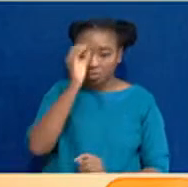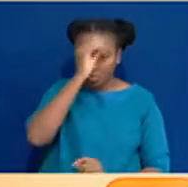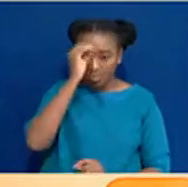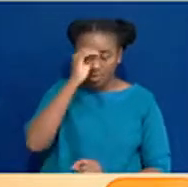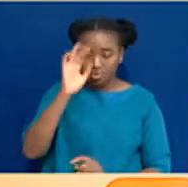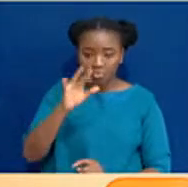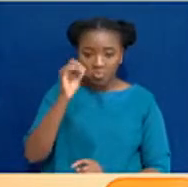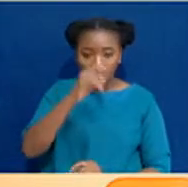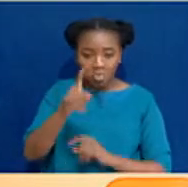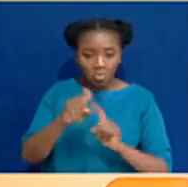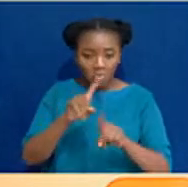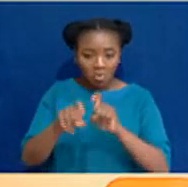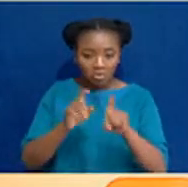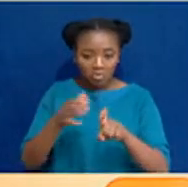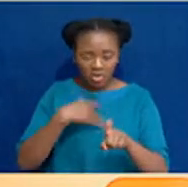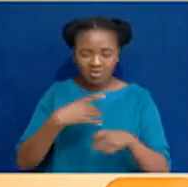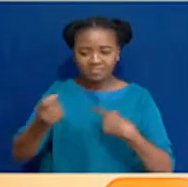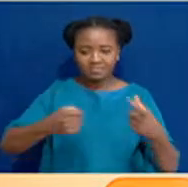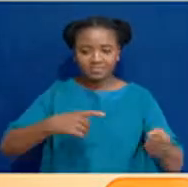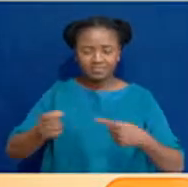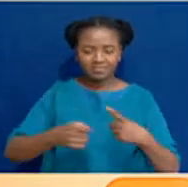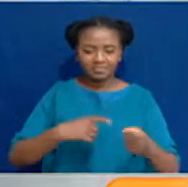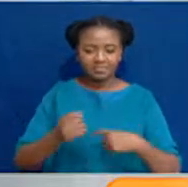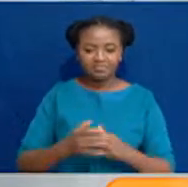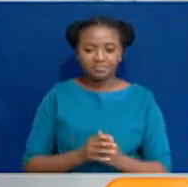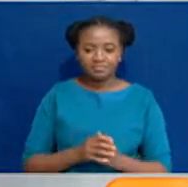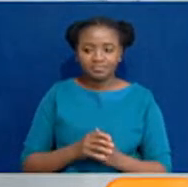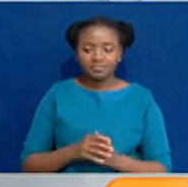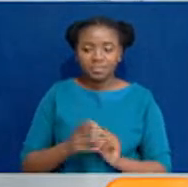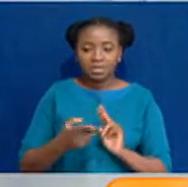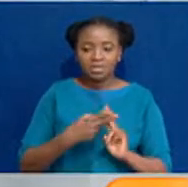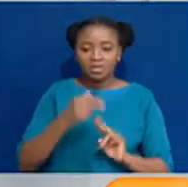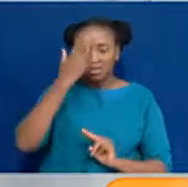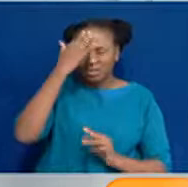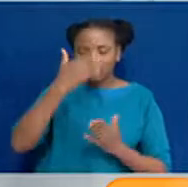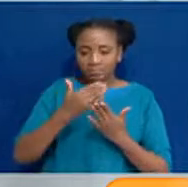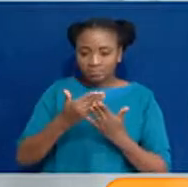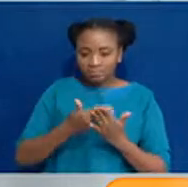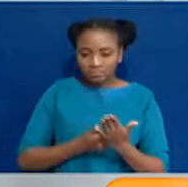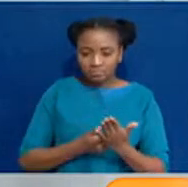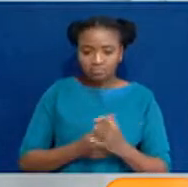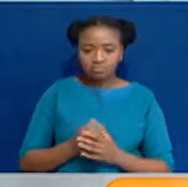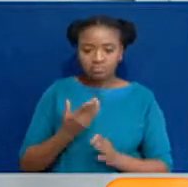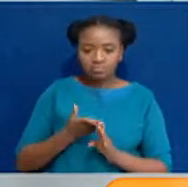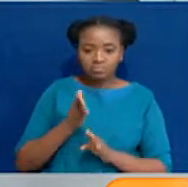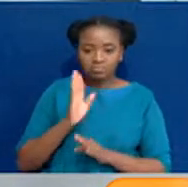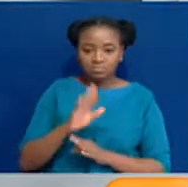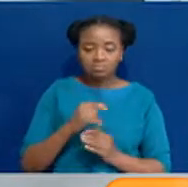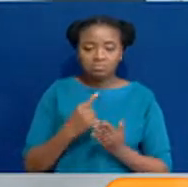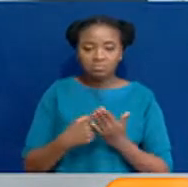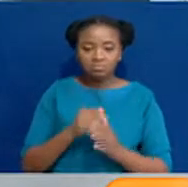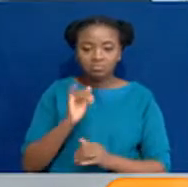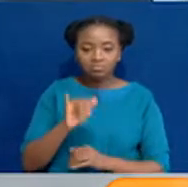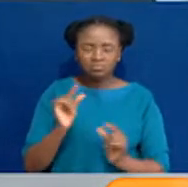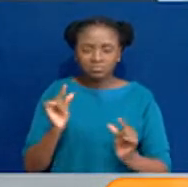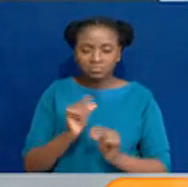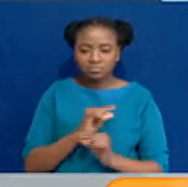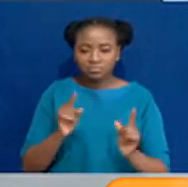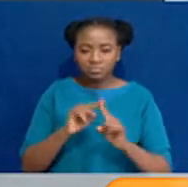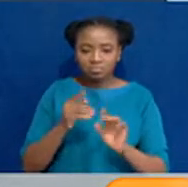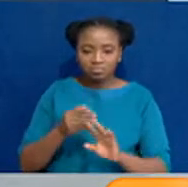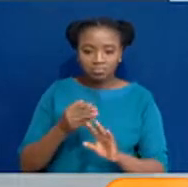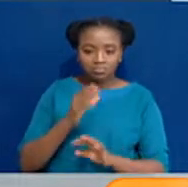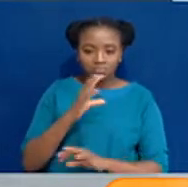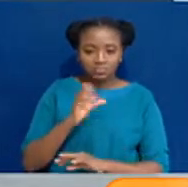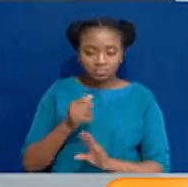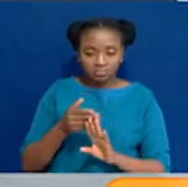pose your questions to him at some point at Trevor Mbiji at Citizen TV Kenya. Use the hashtag Monday Report. We'll come back to that in just a bit. But CS, before we took